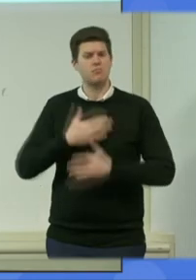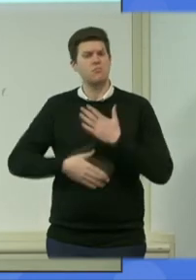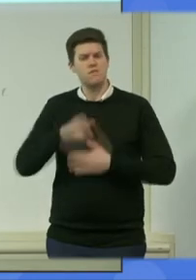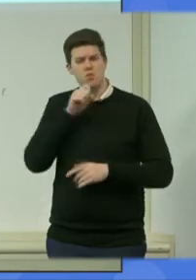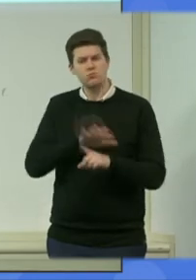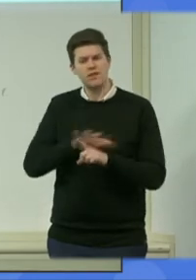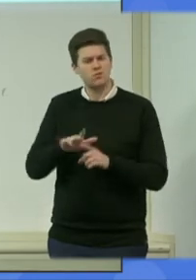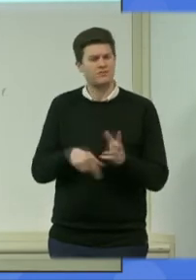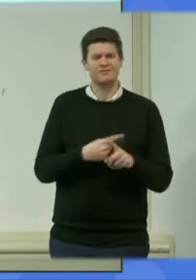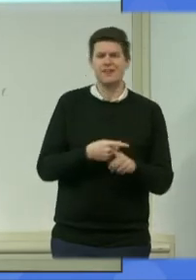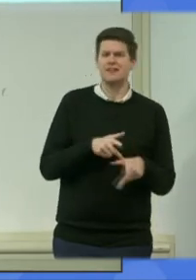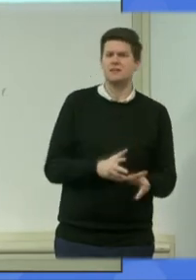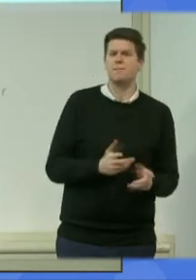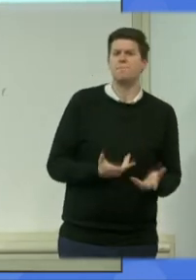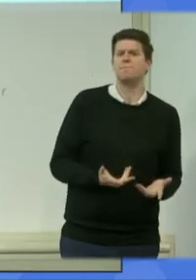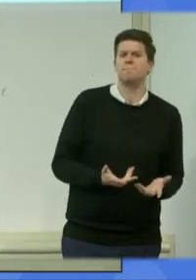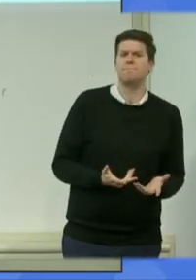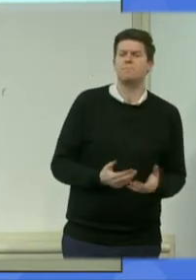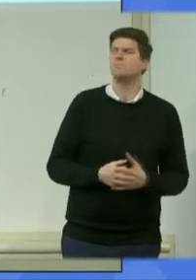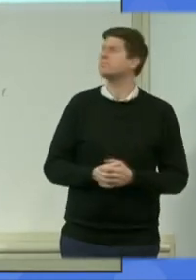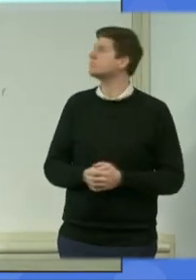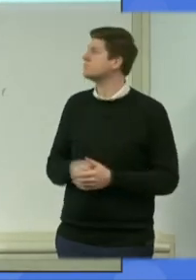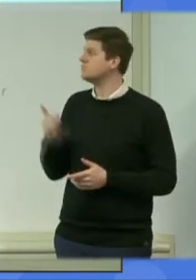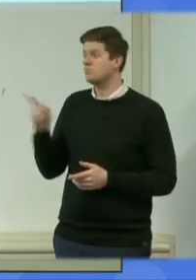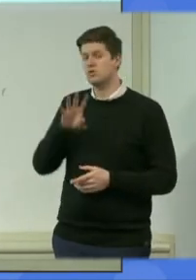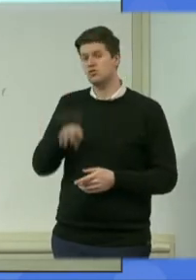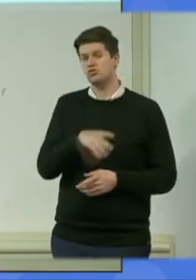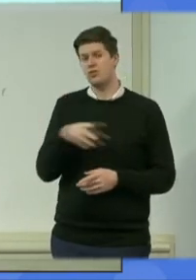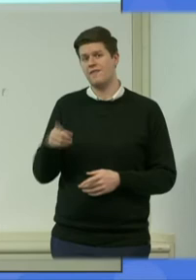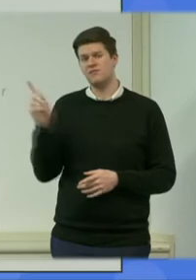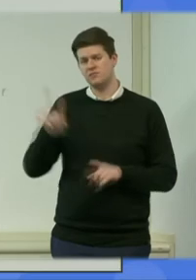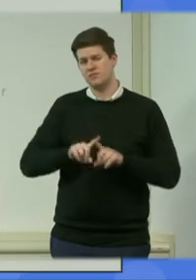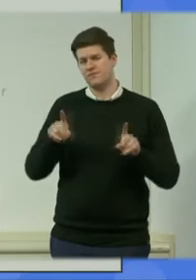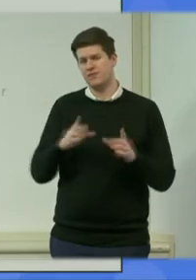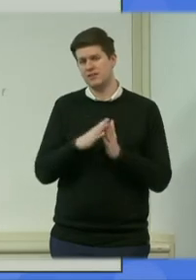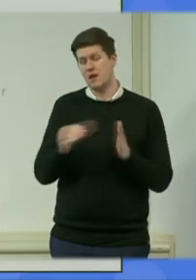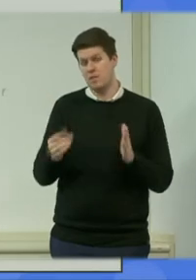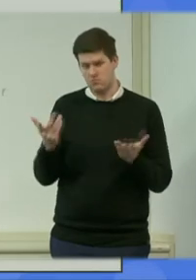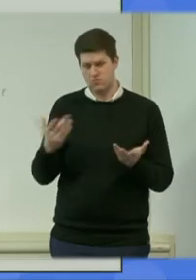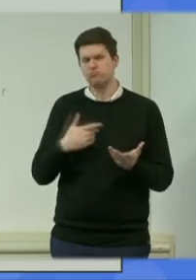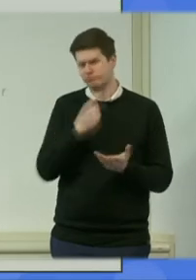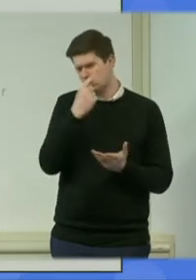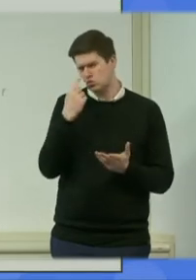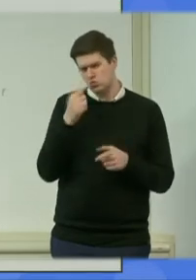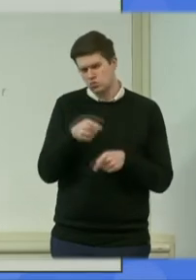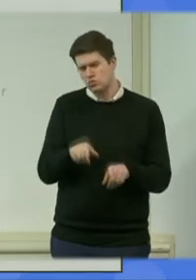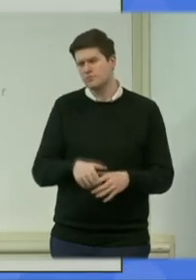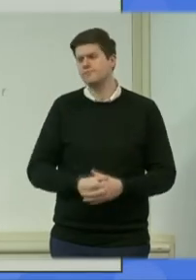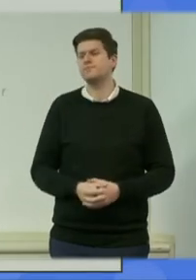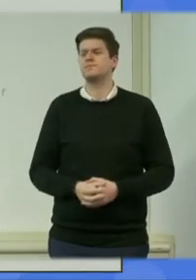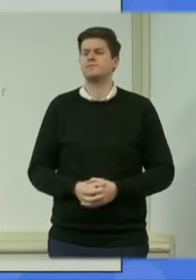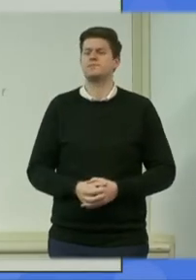by the tax system. So this graph is a different example, but I just wanted to show you to see a real thing that's worth bearing in